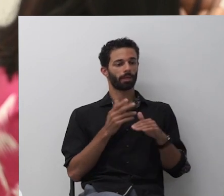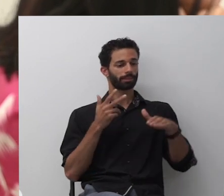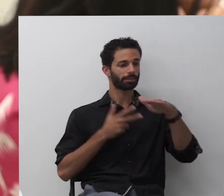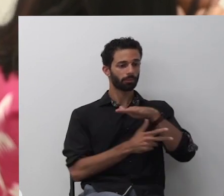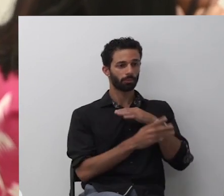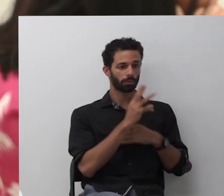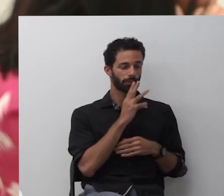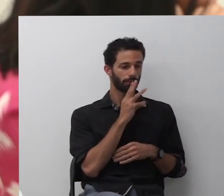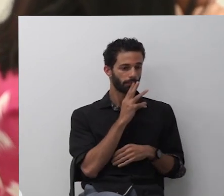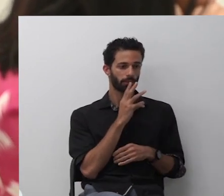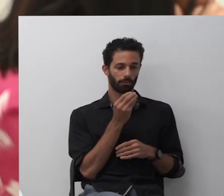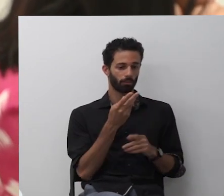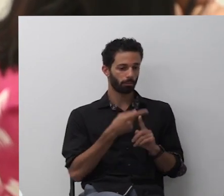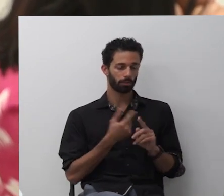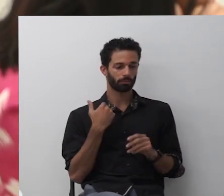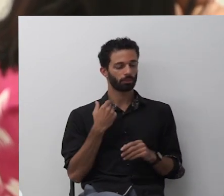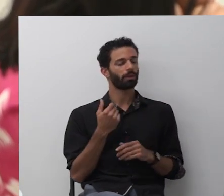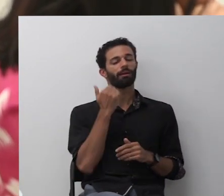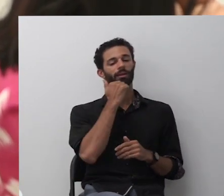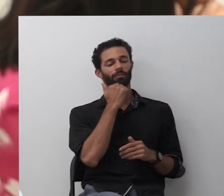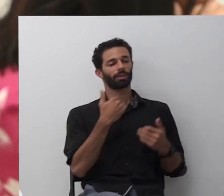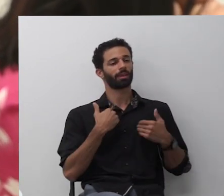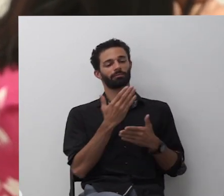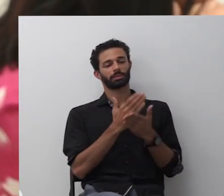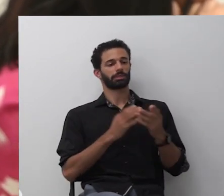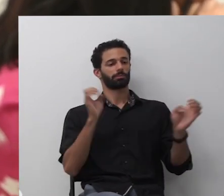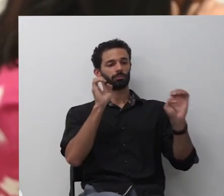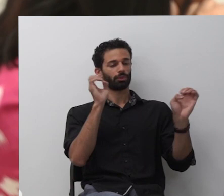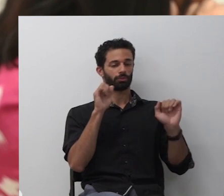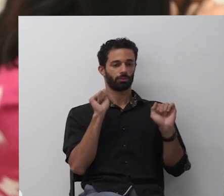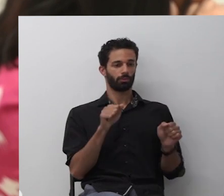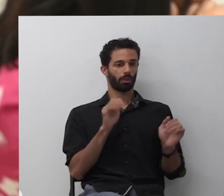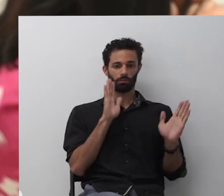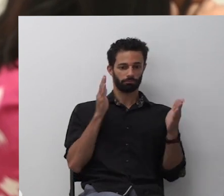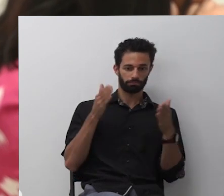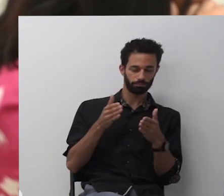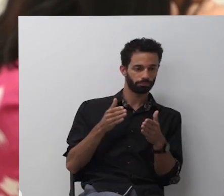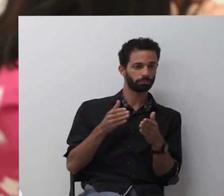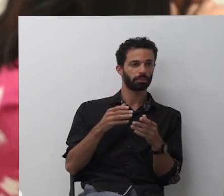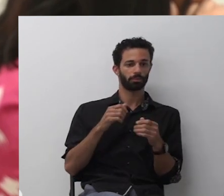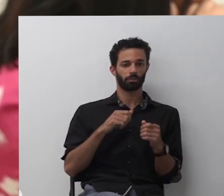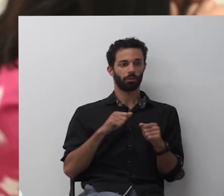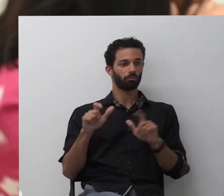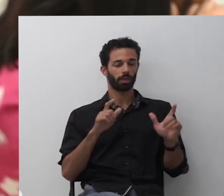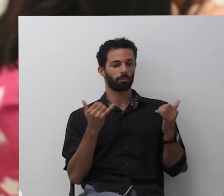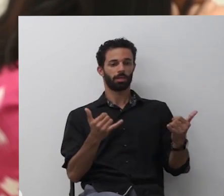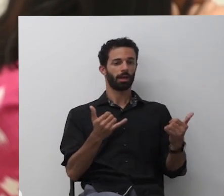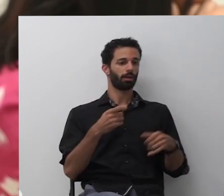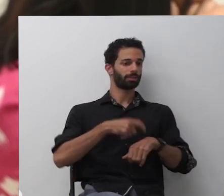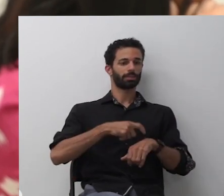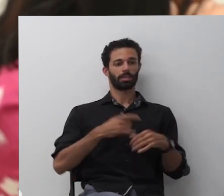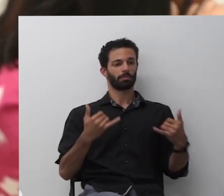months ago. Every day there's some crisis. You can frame like why you need to now the